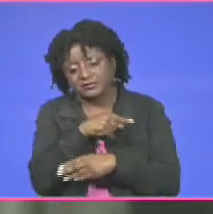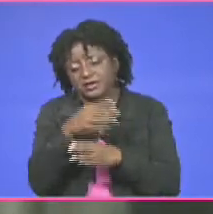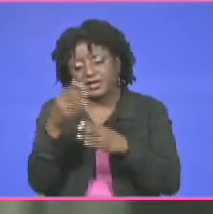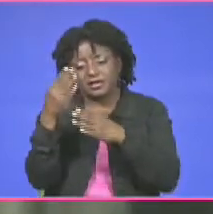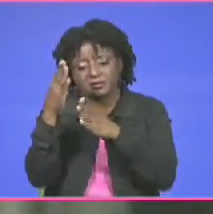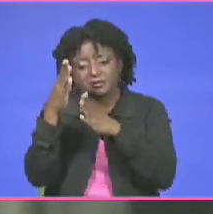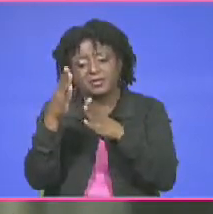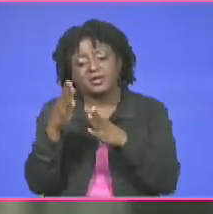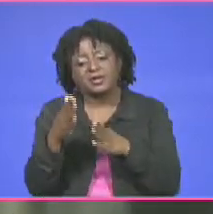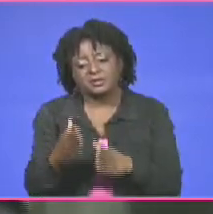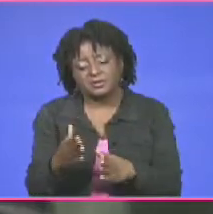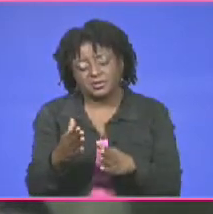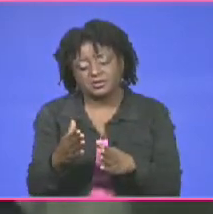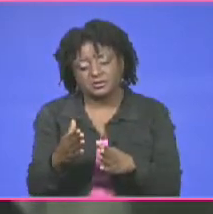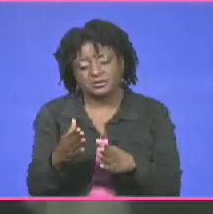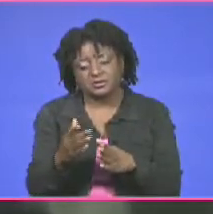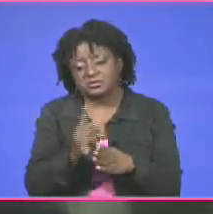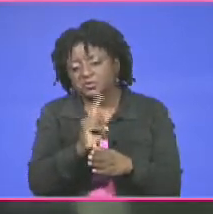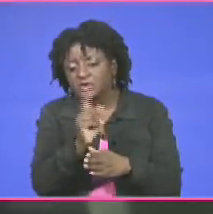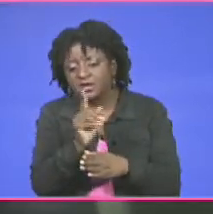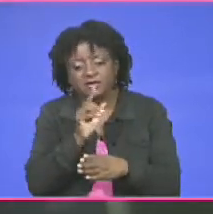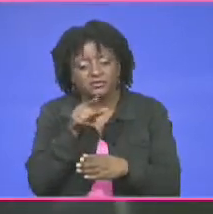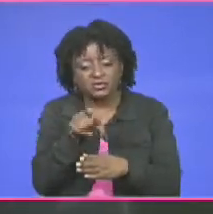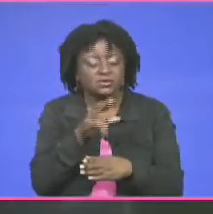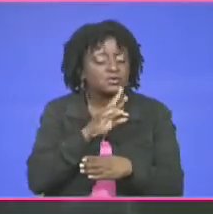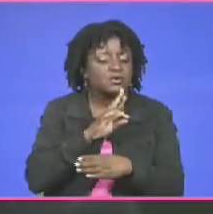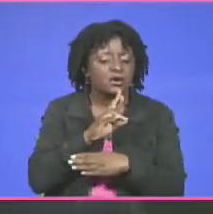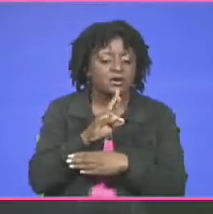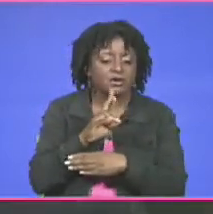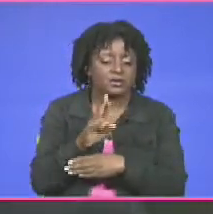Bahamians, wherever you are,